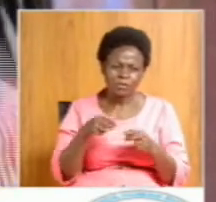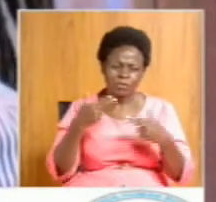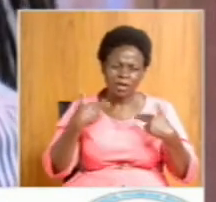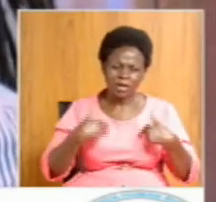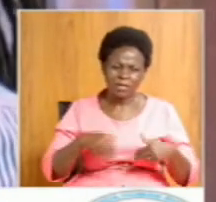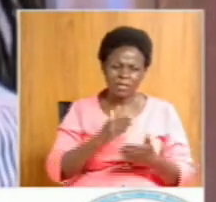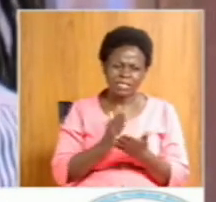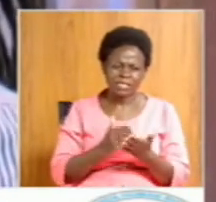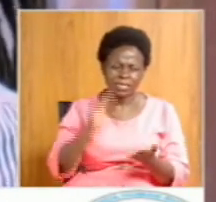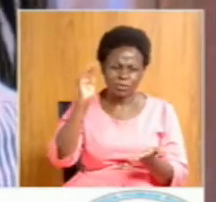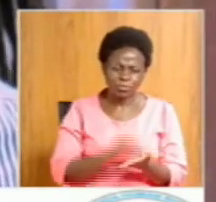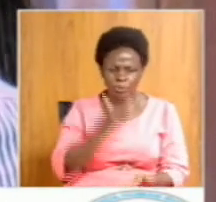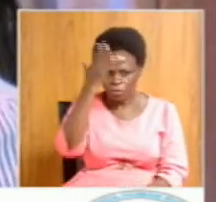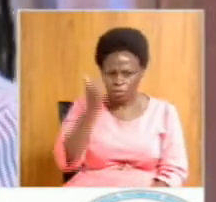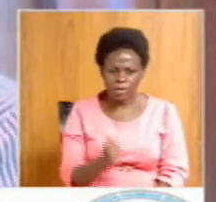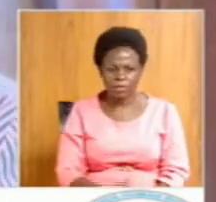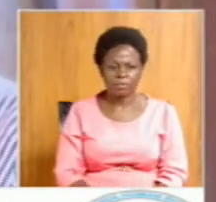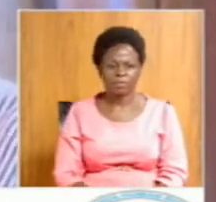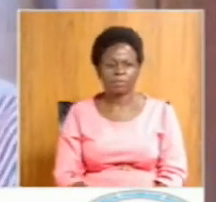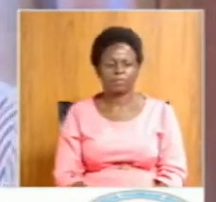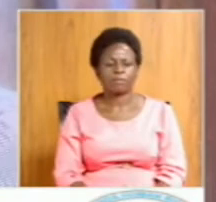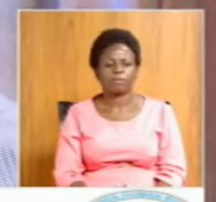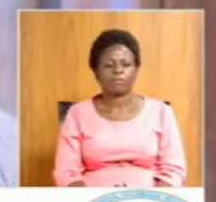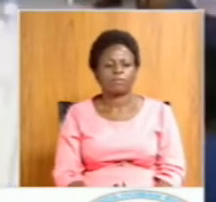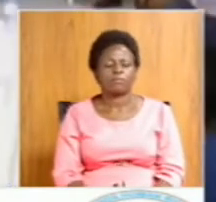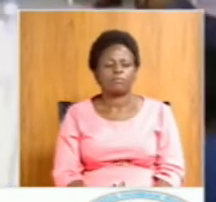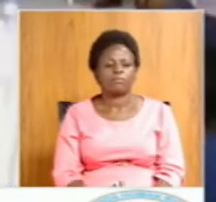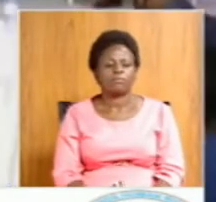sector was reduced yeah thank you